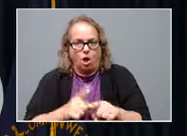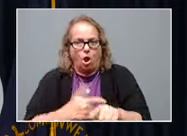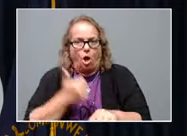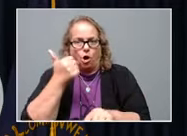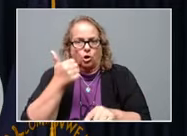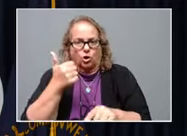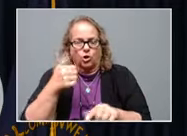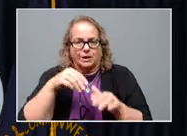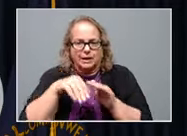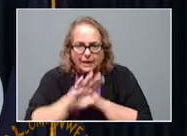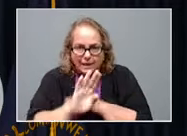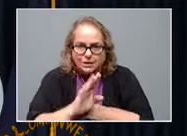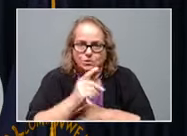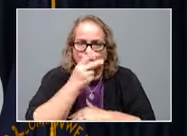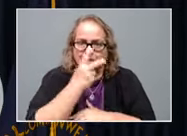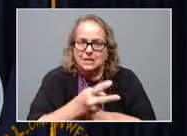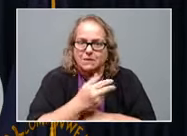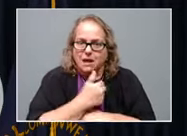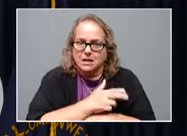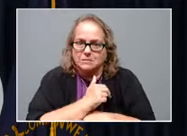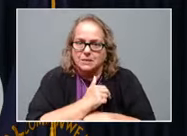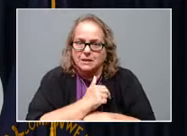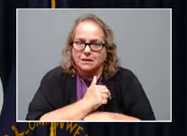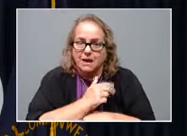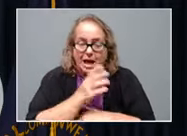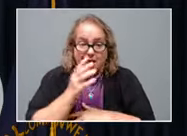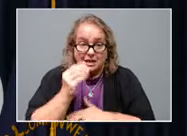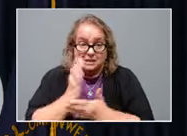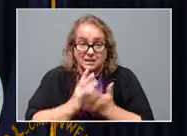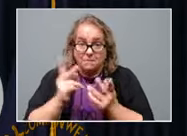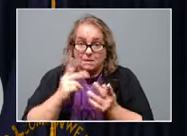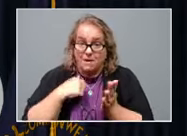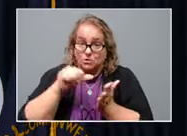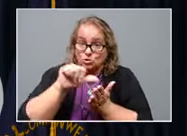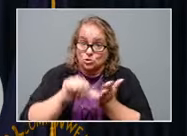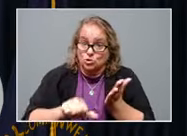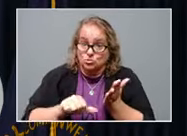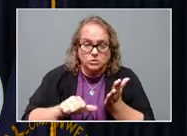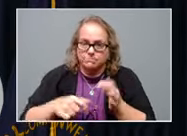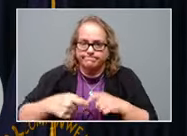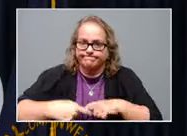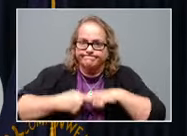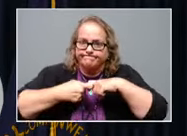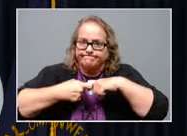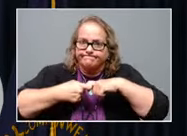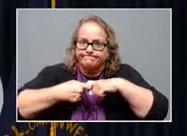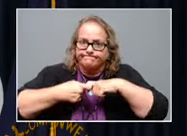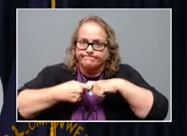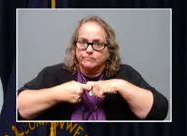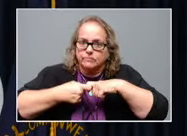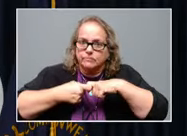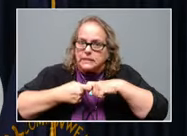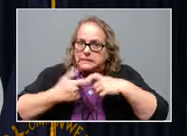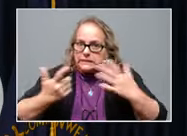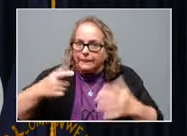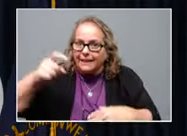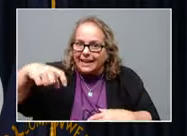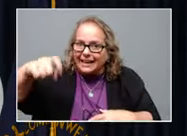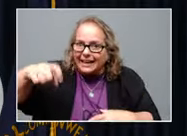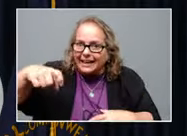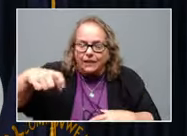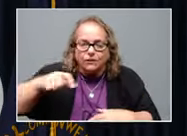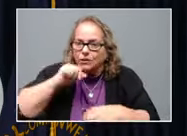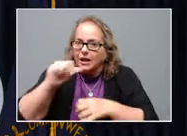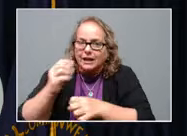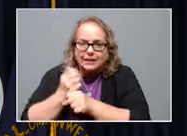and there are folks that have some surgeries that they really need that they are not getting during this period of time. I